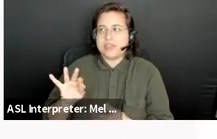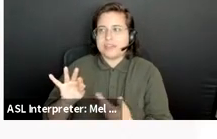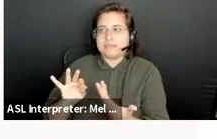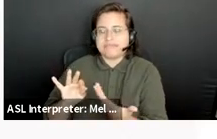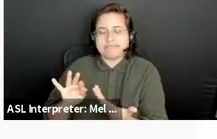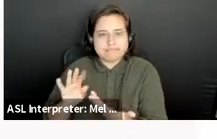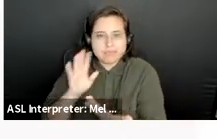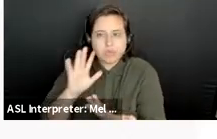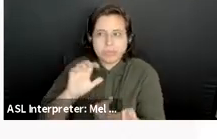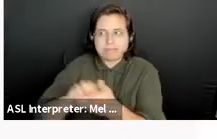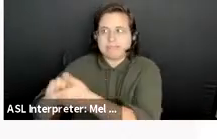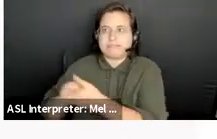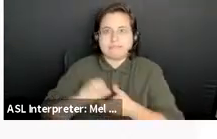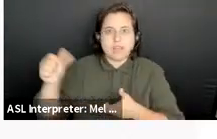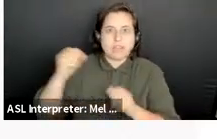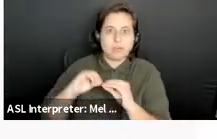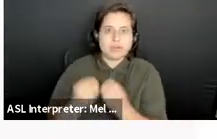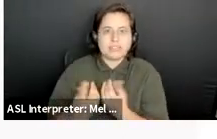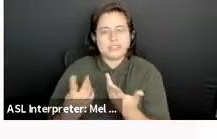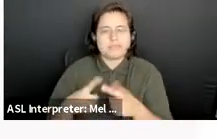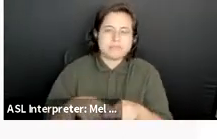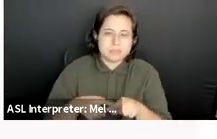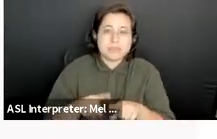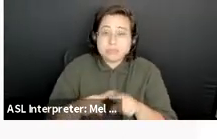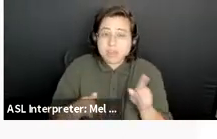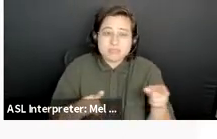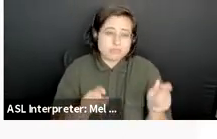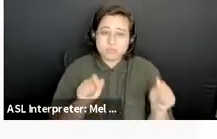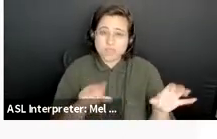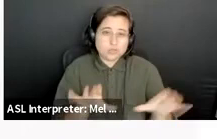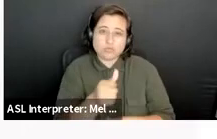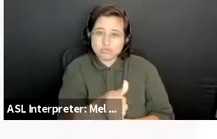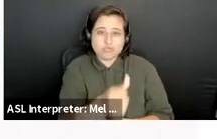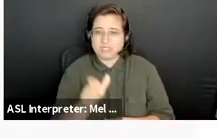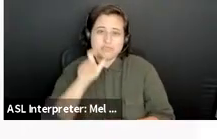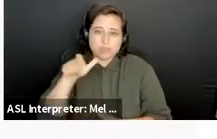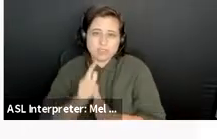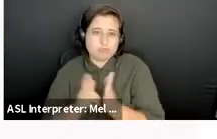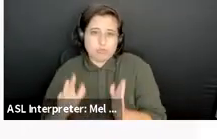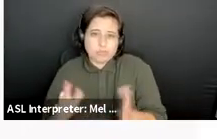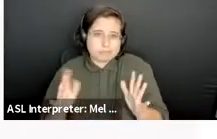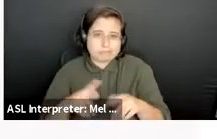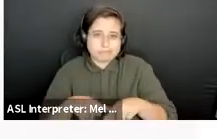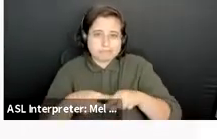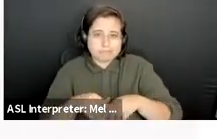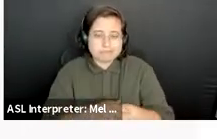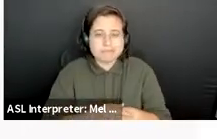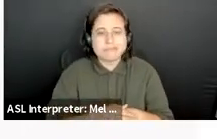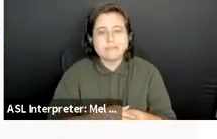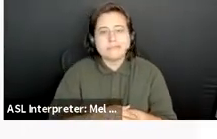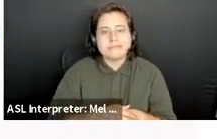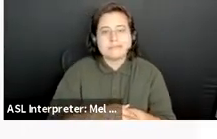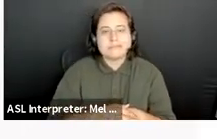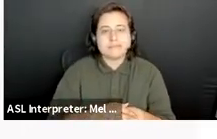other organizations. So this is on its face something that you can figure out, and Artists from Abroad